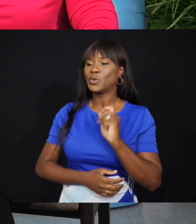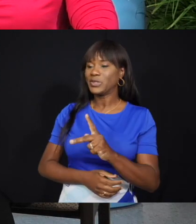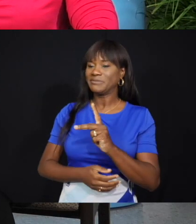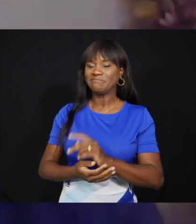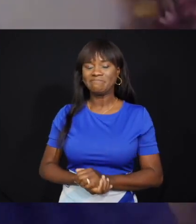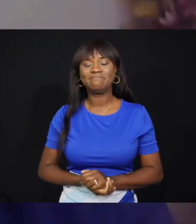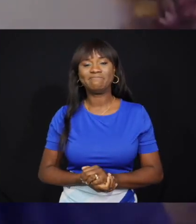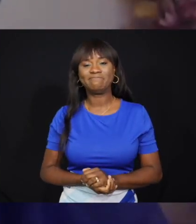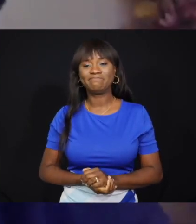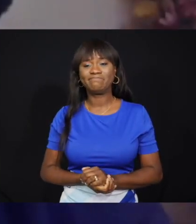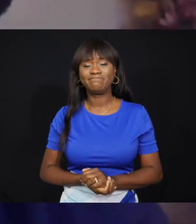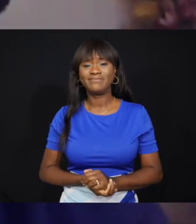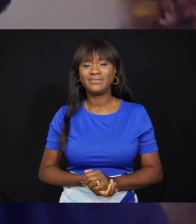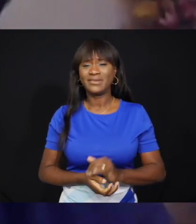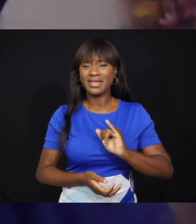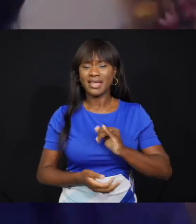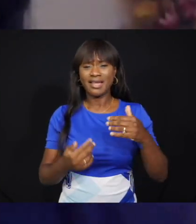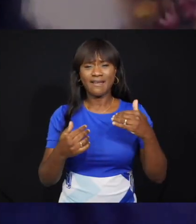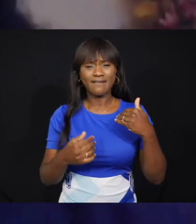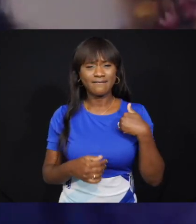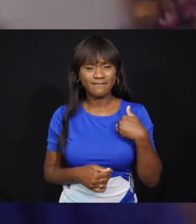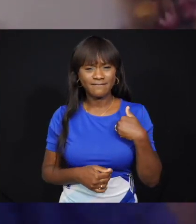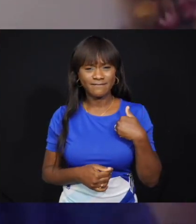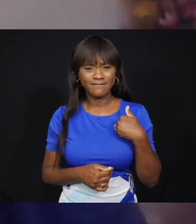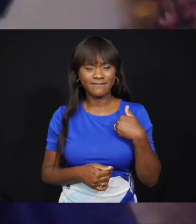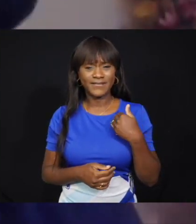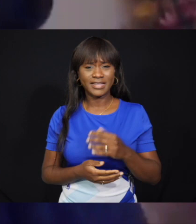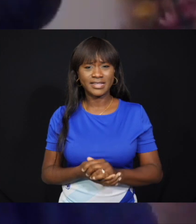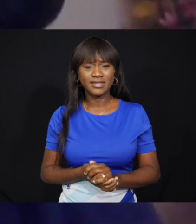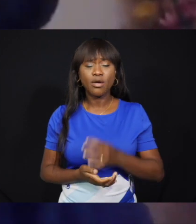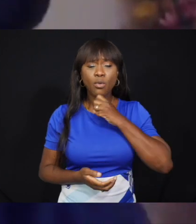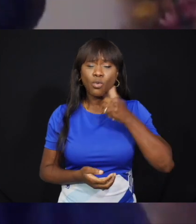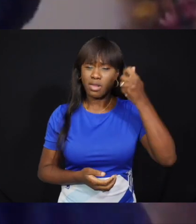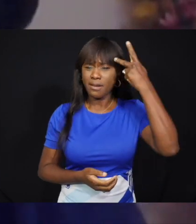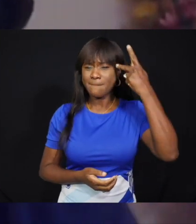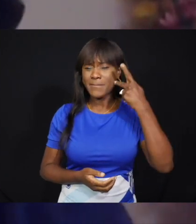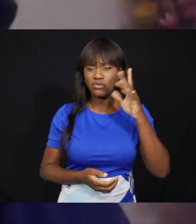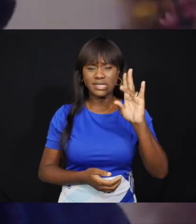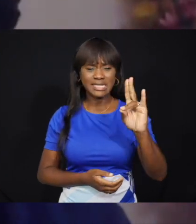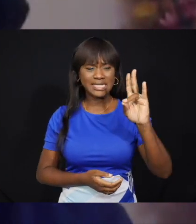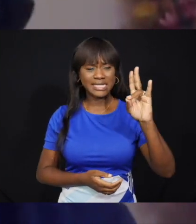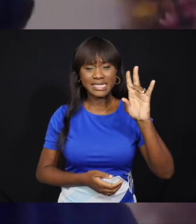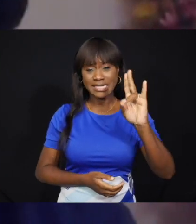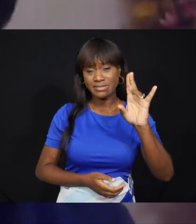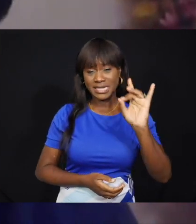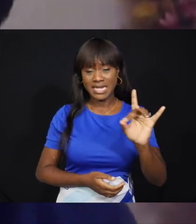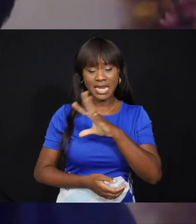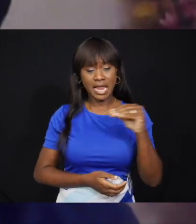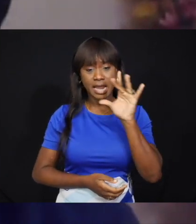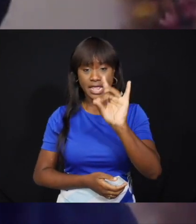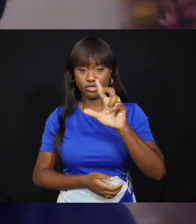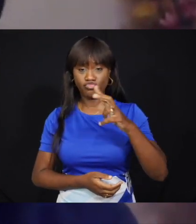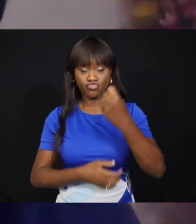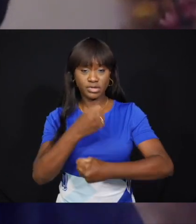Okay, so, you know, I have elderly parents myself, 78 and 83